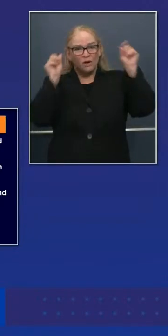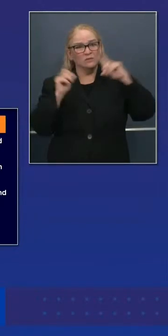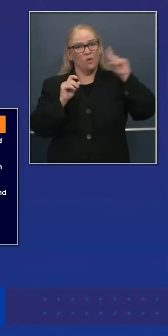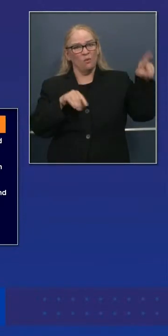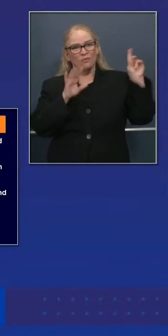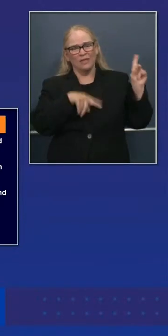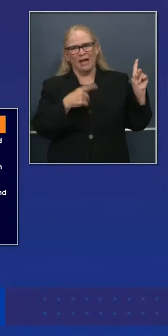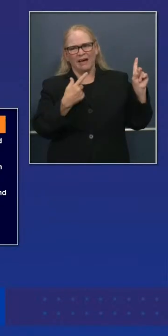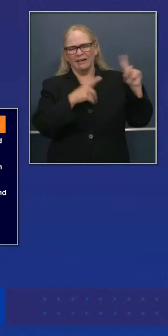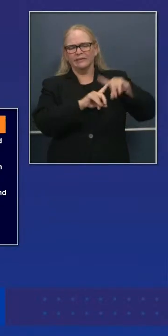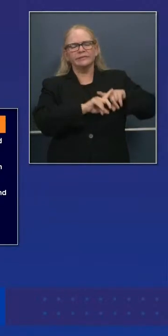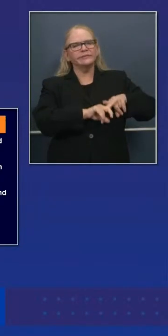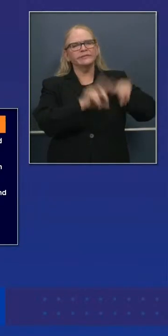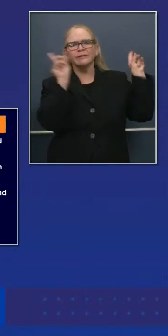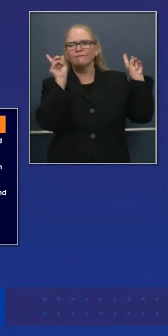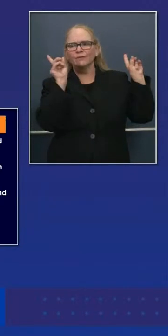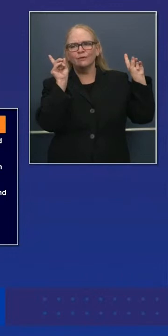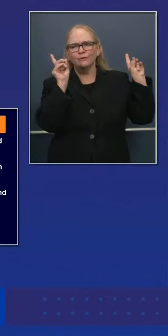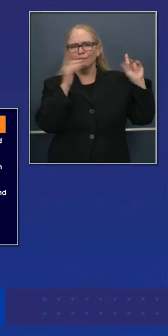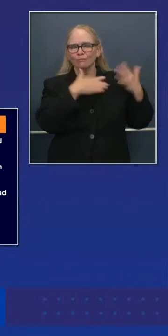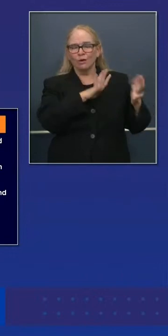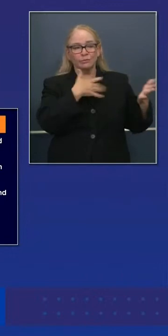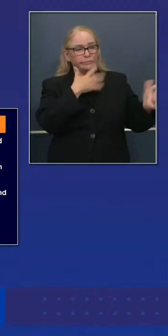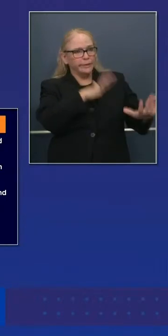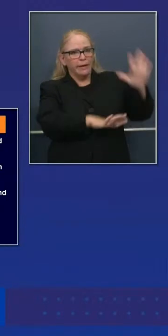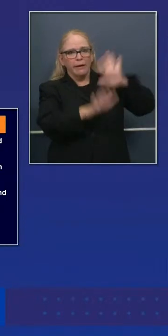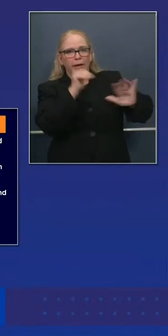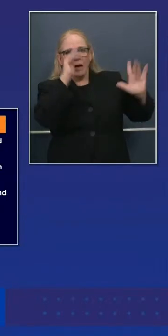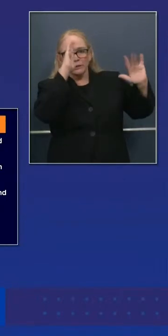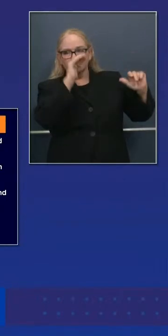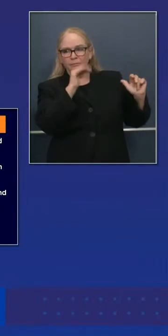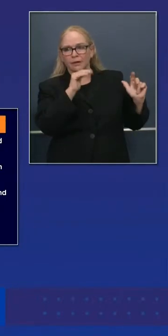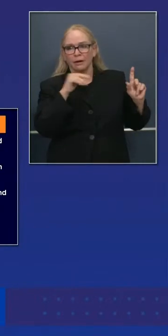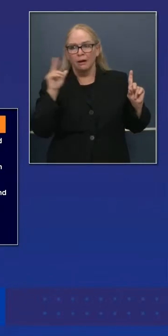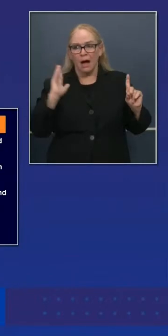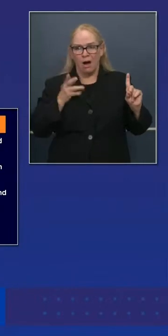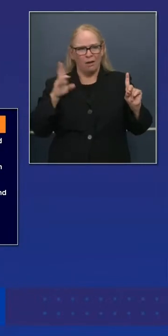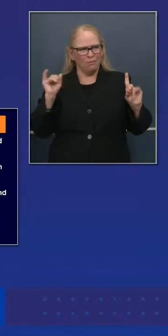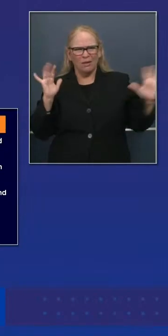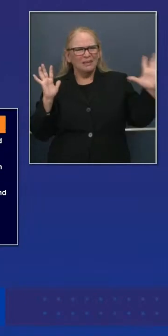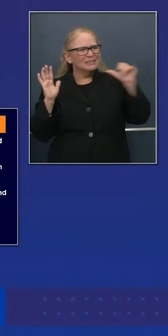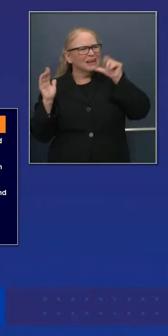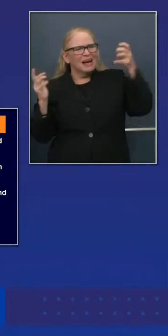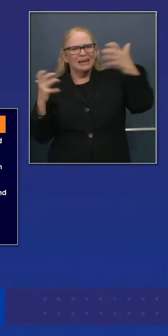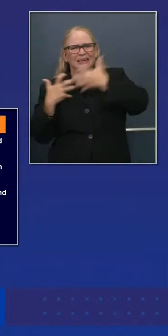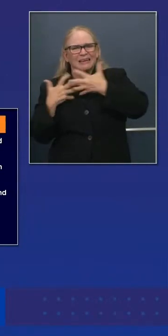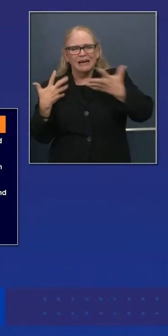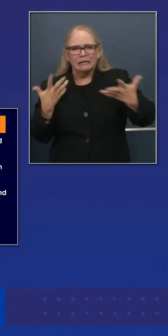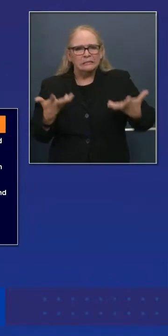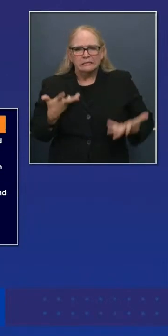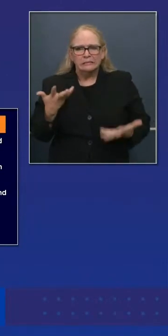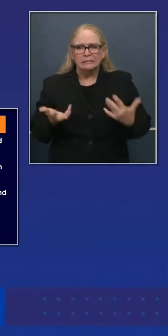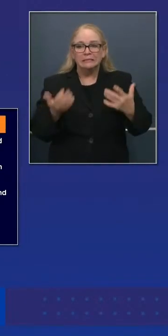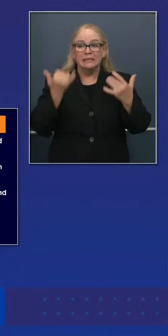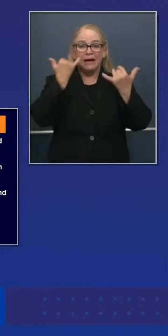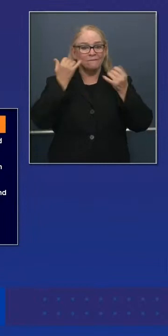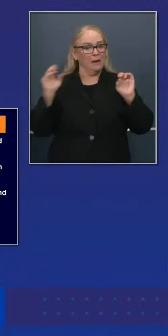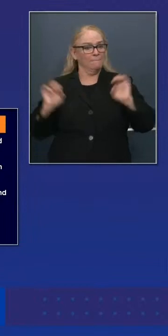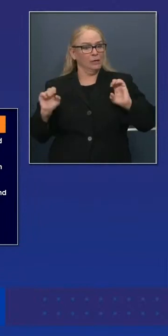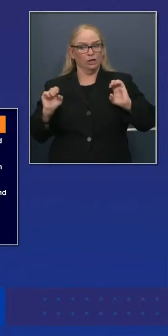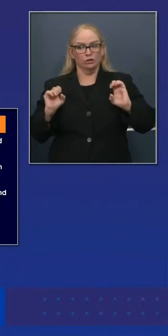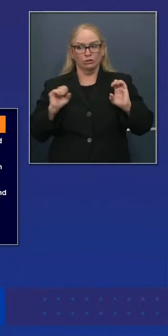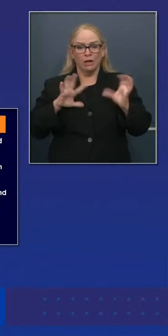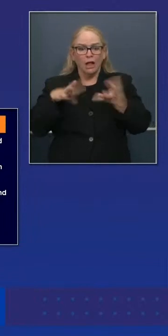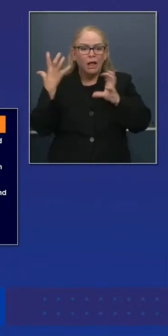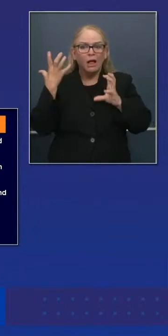has historically been the approach with unemployment insurance. Usually the federal government, particularly in times of emergency, fronts the